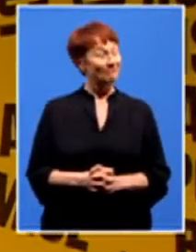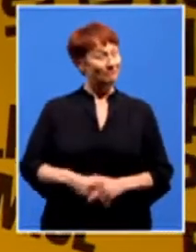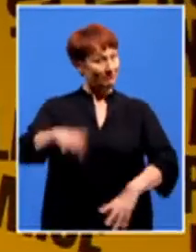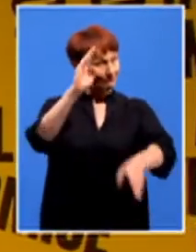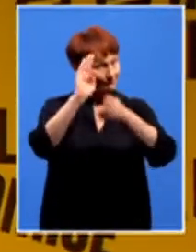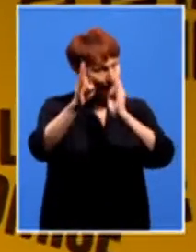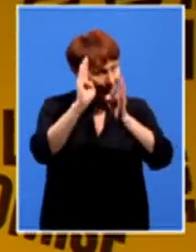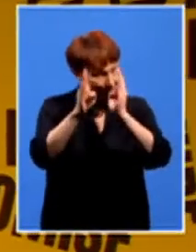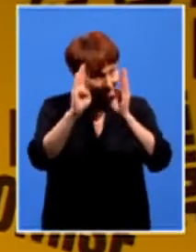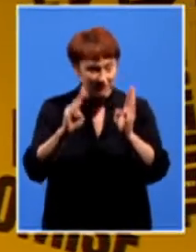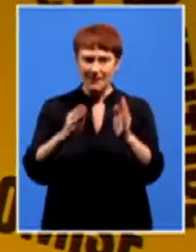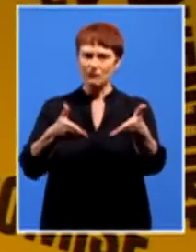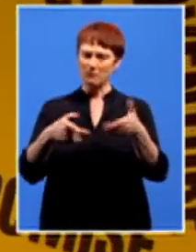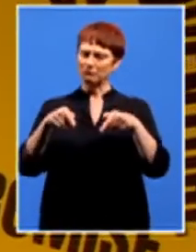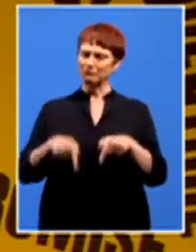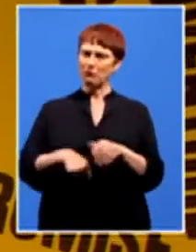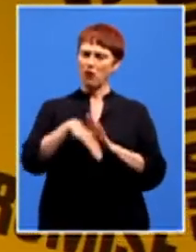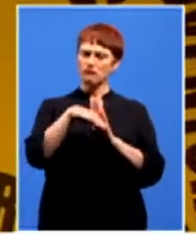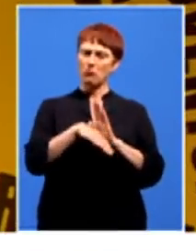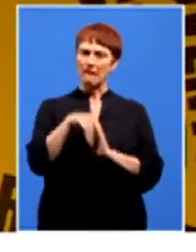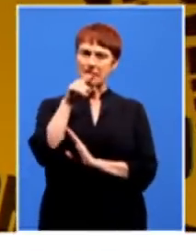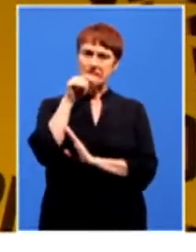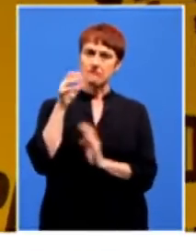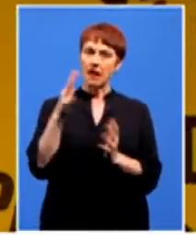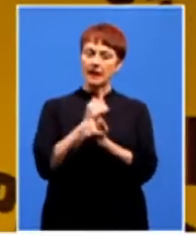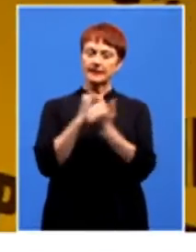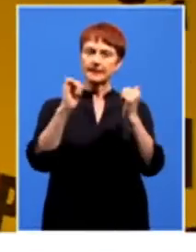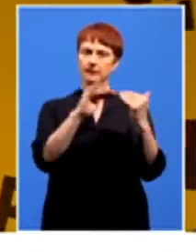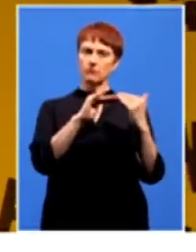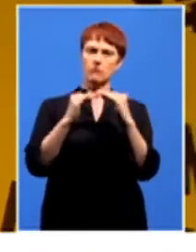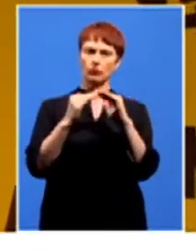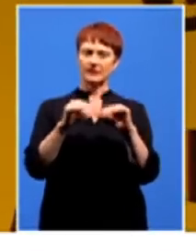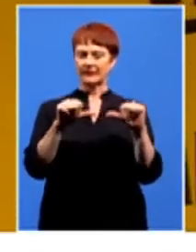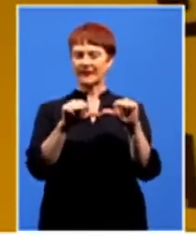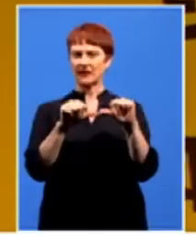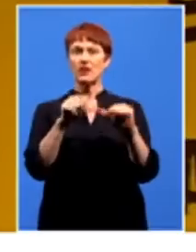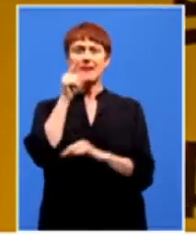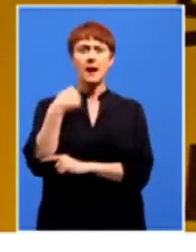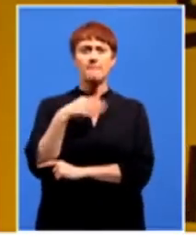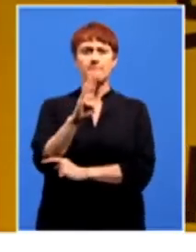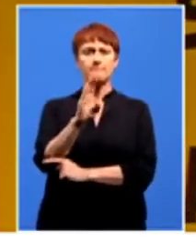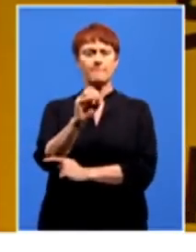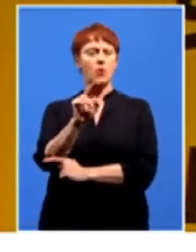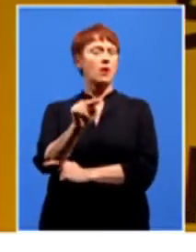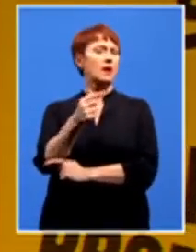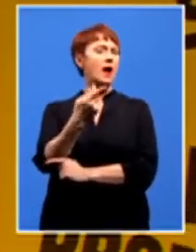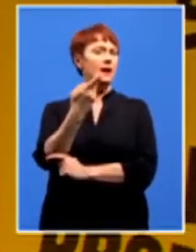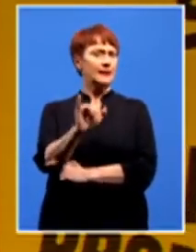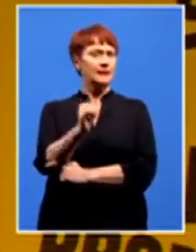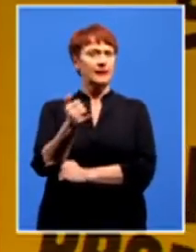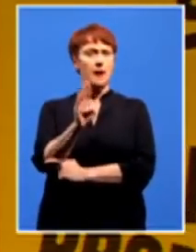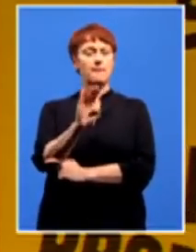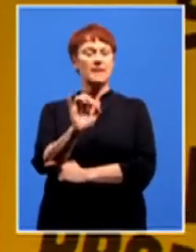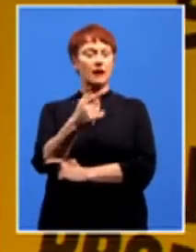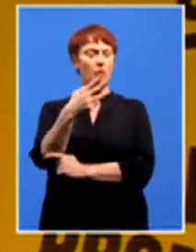Good evening and welcome to the Democracy Gauge. I'm Bongani Bingwa. On the show today, we're going to focus on the advertising industry and whether